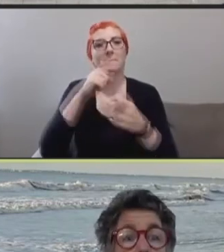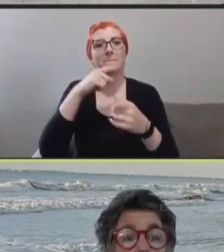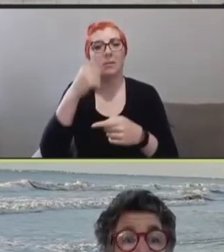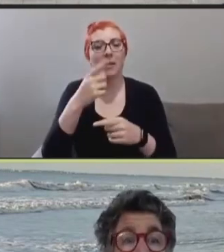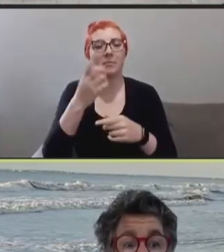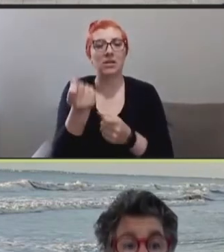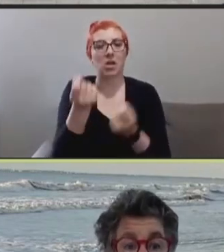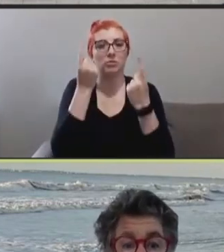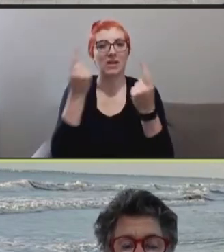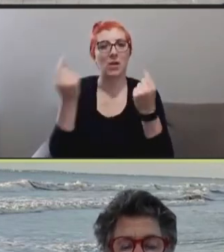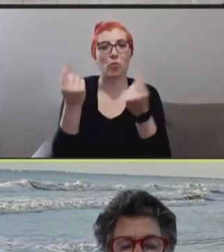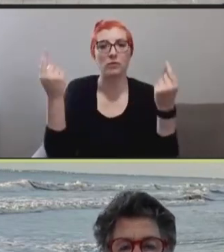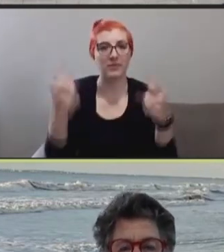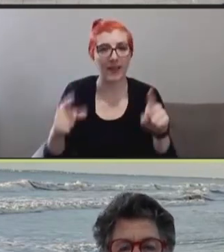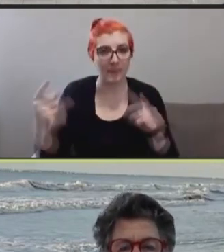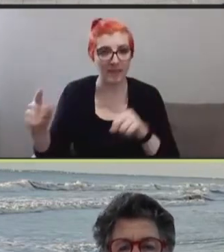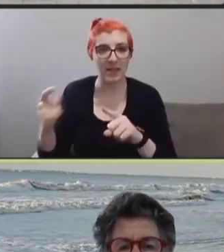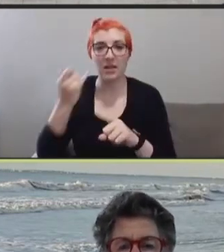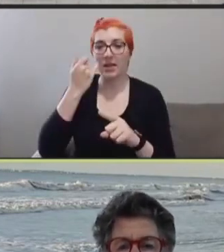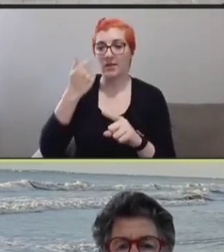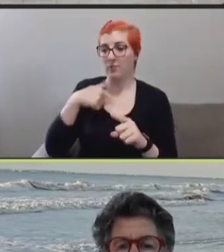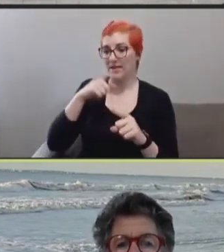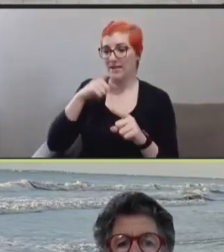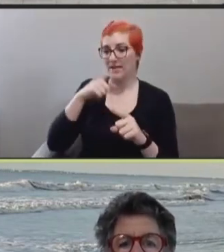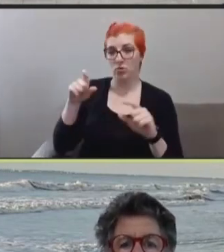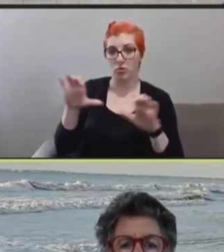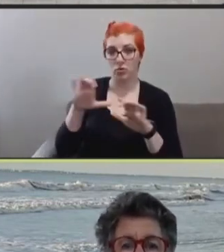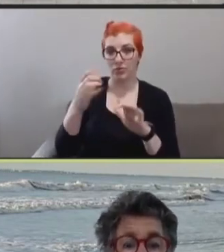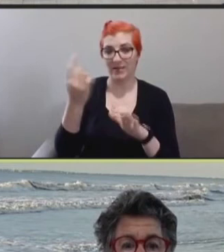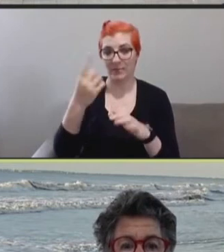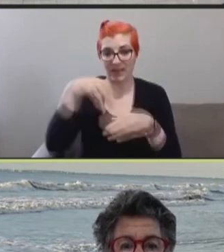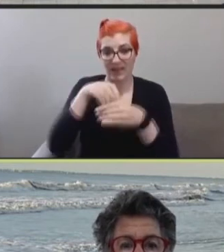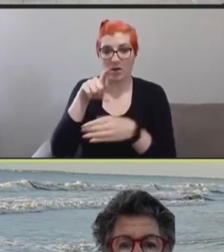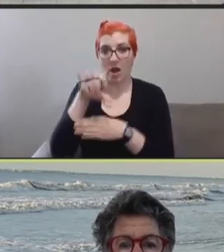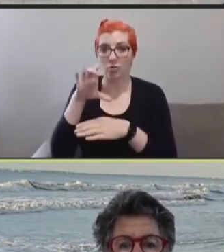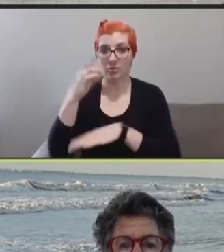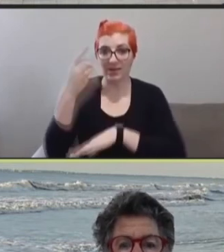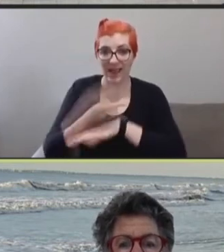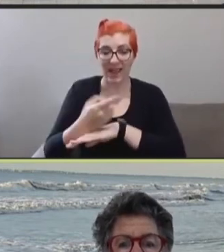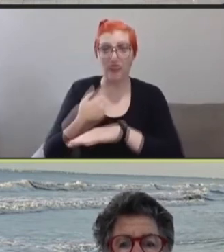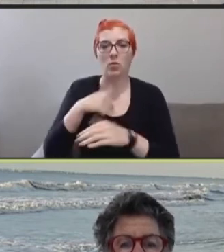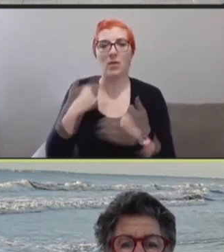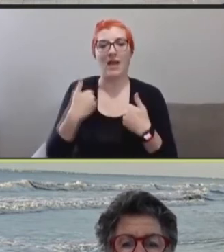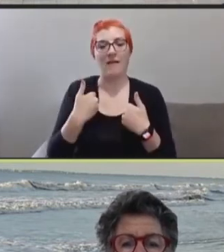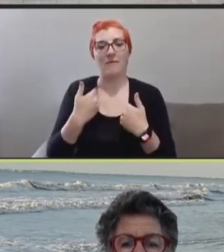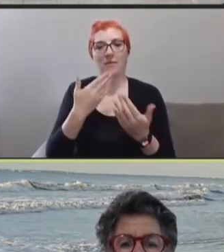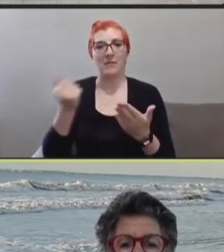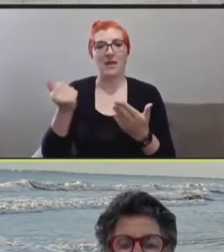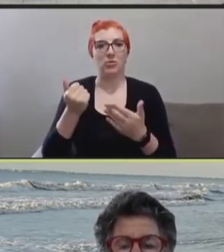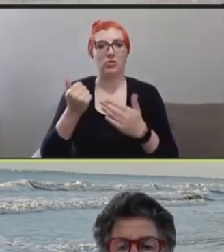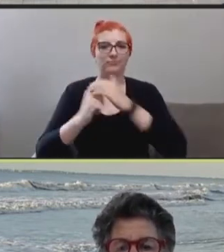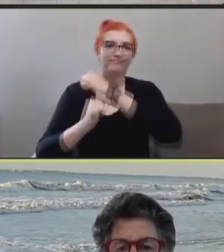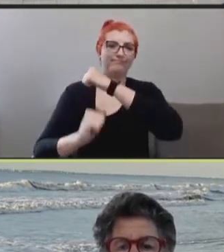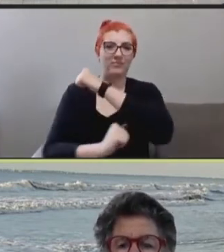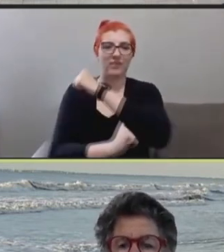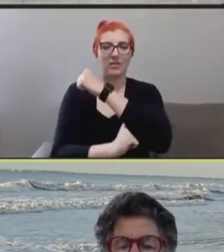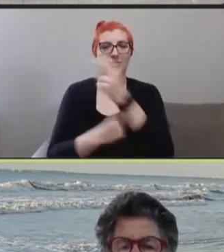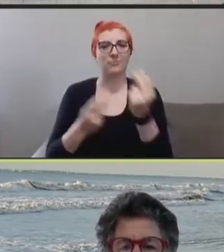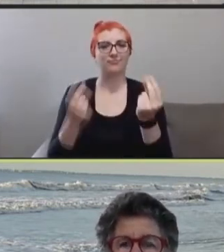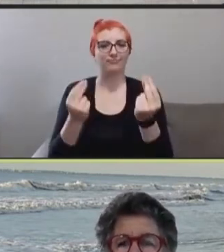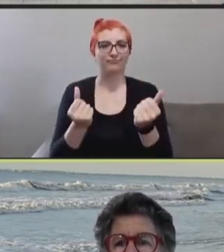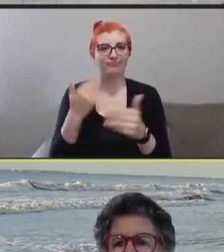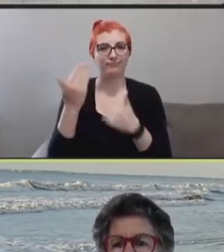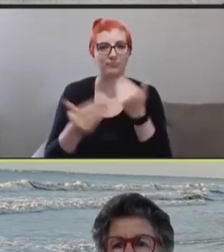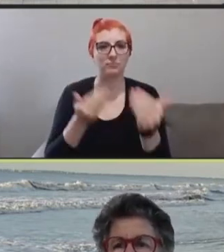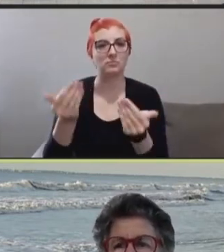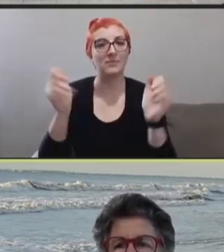God forbid, if we ever have to do one of these things in 100 days, we've got a much better jumpstart on vaccine confidence issues. So I'll close with